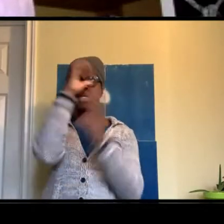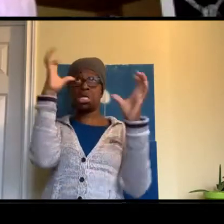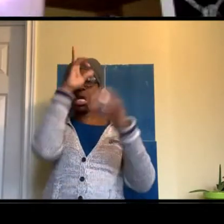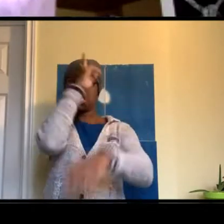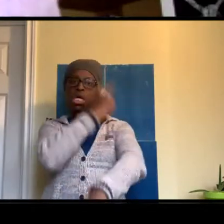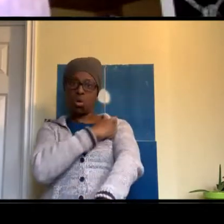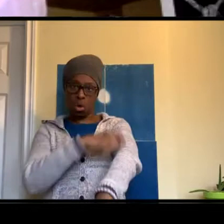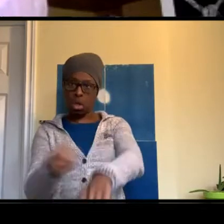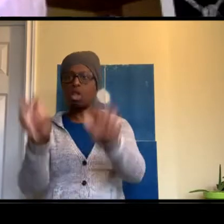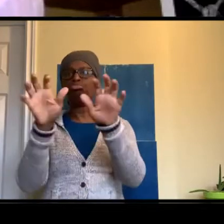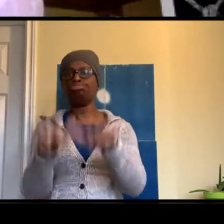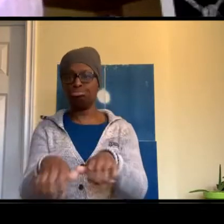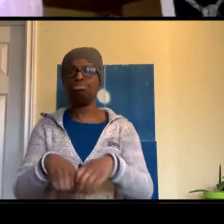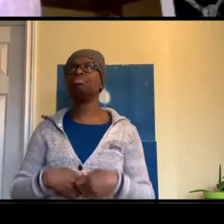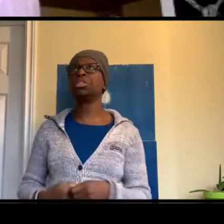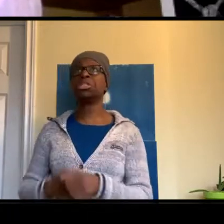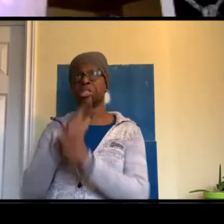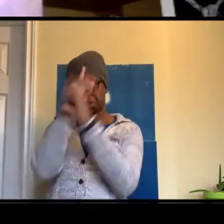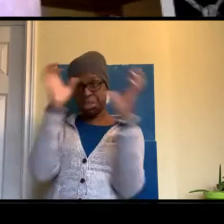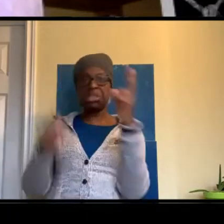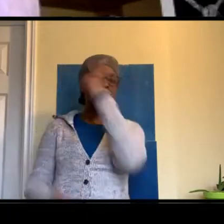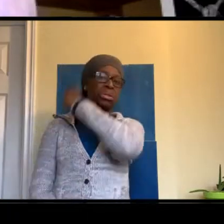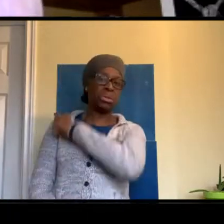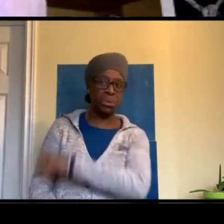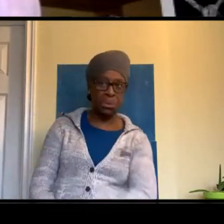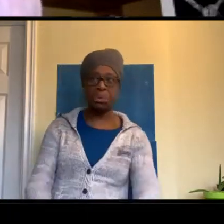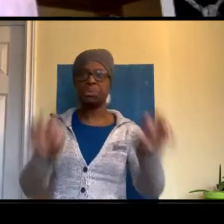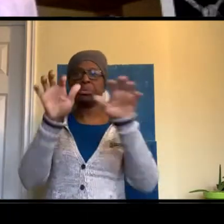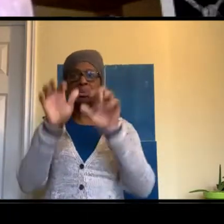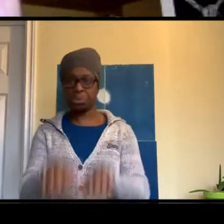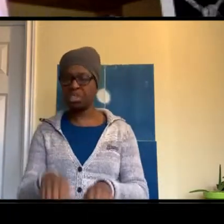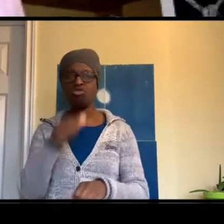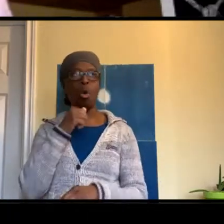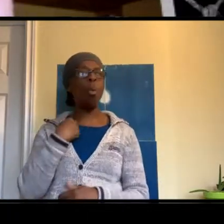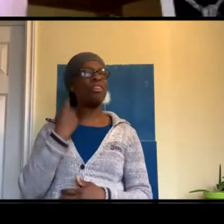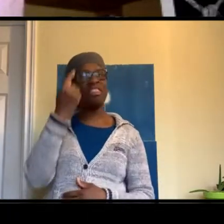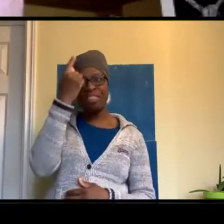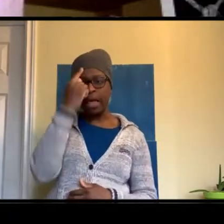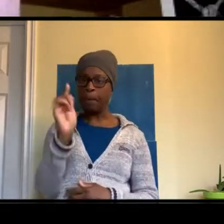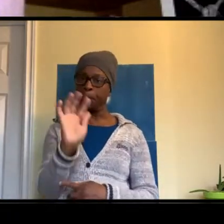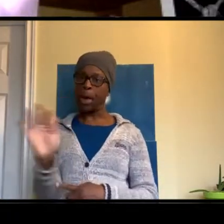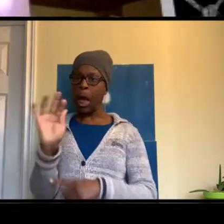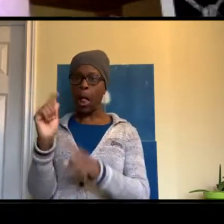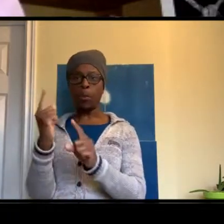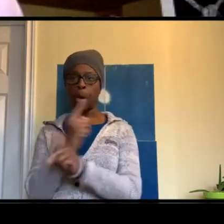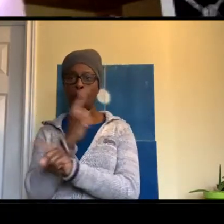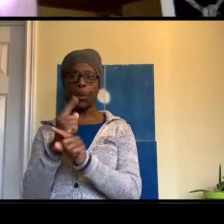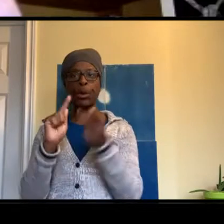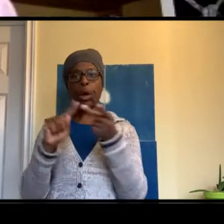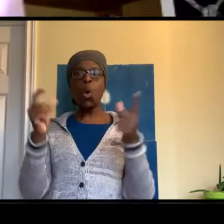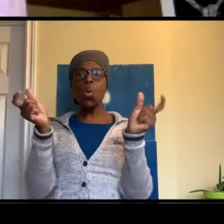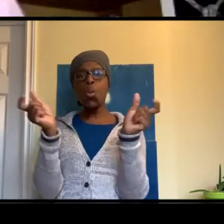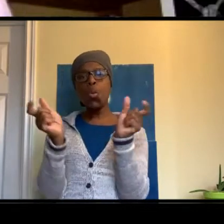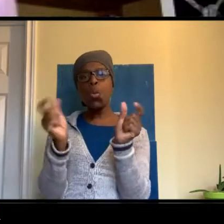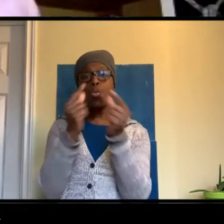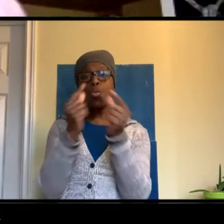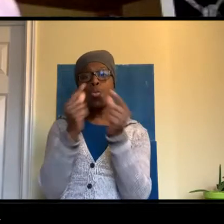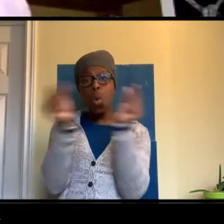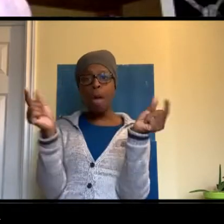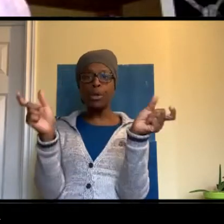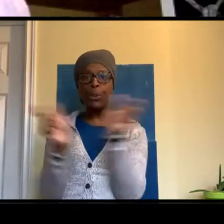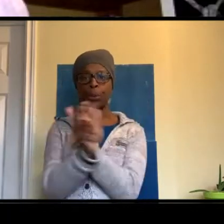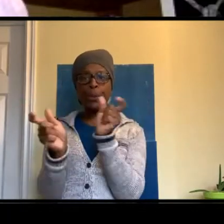about punctuation, we're not worrying about spelling, we're not worrying about grammar, we're not worrying about our penmanship. We are literally writing down